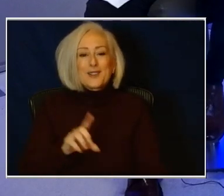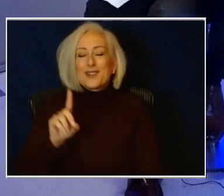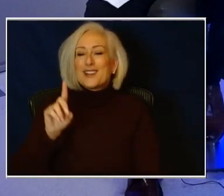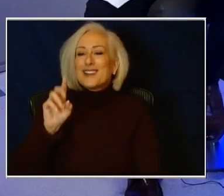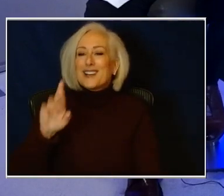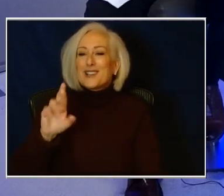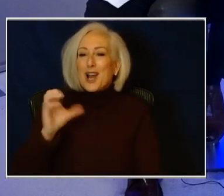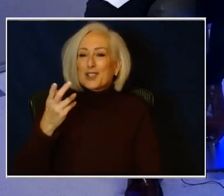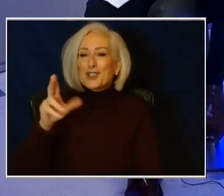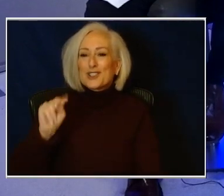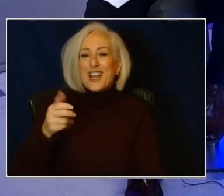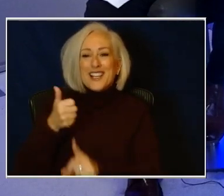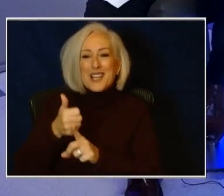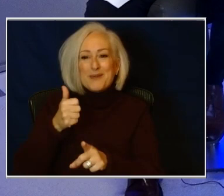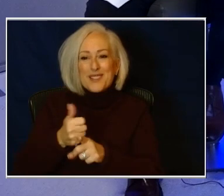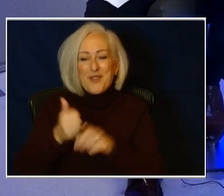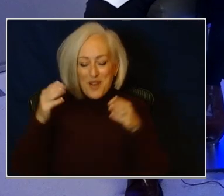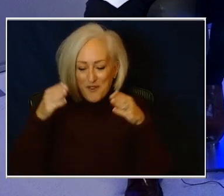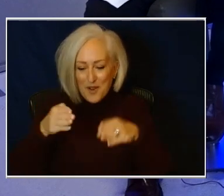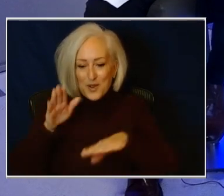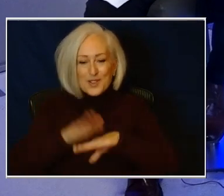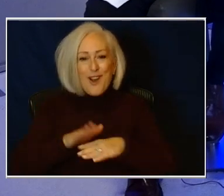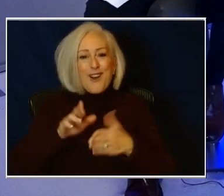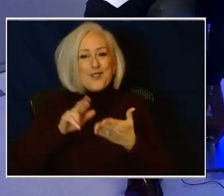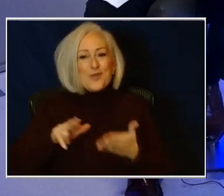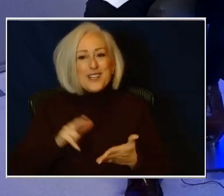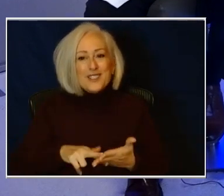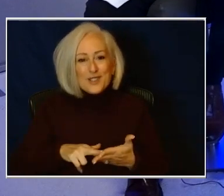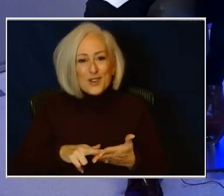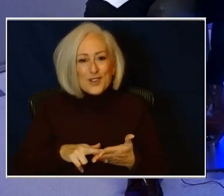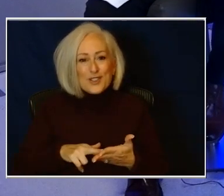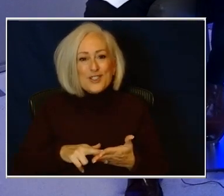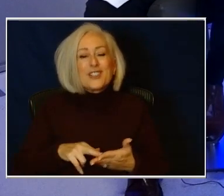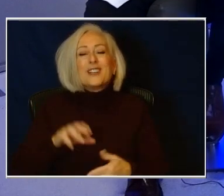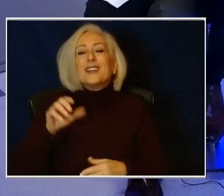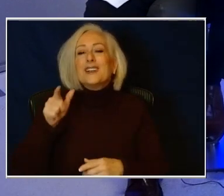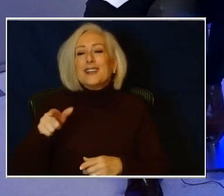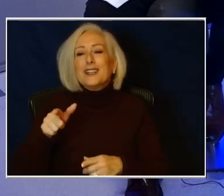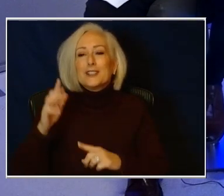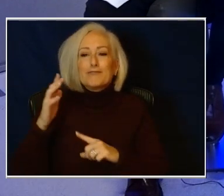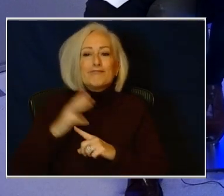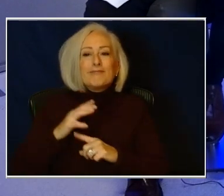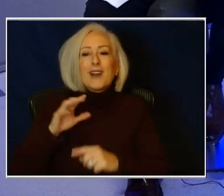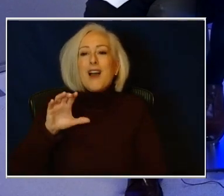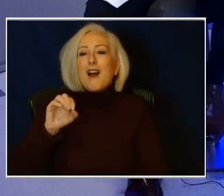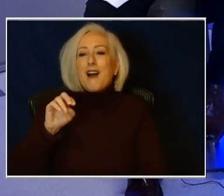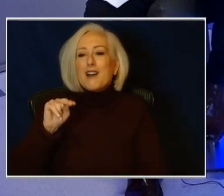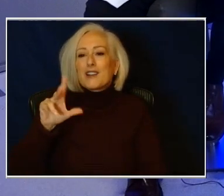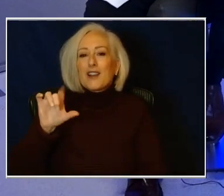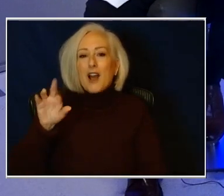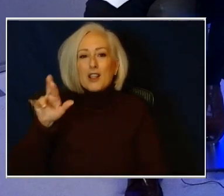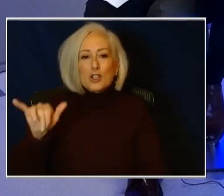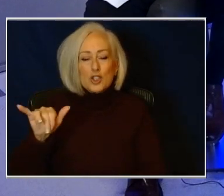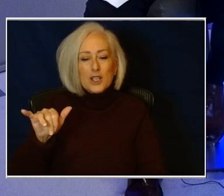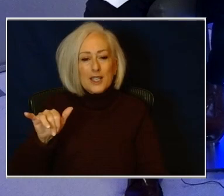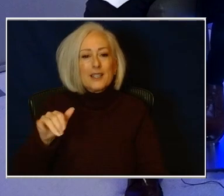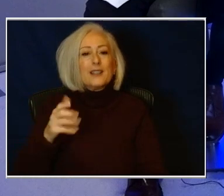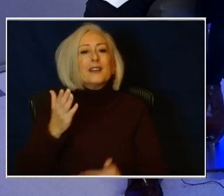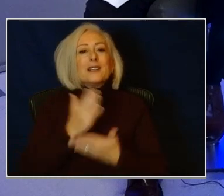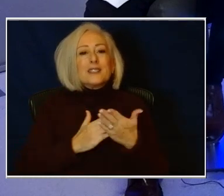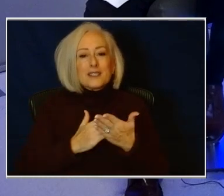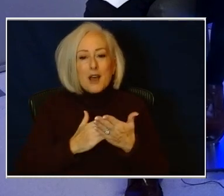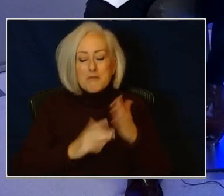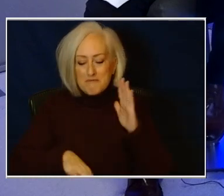today. Thanks. Chair of Radiation Oncology does an amazing job. Some minority and ethnic groups are far more likely to develop cancer, be diagnosed with cancer at a later